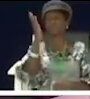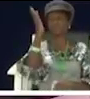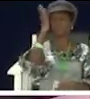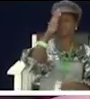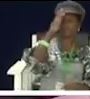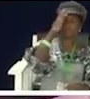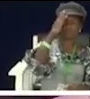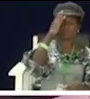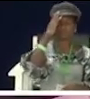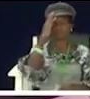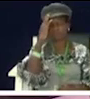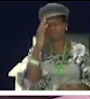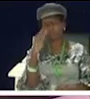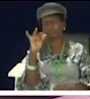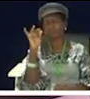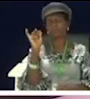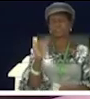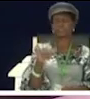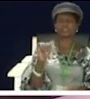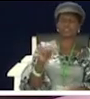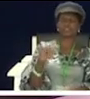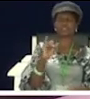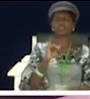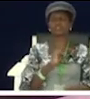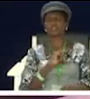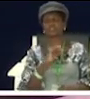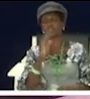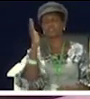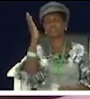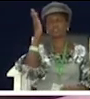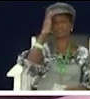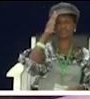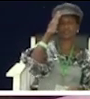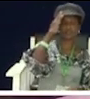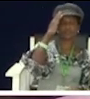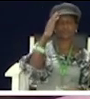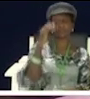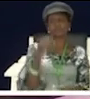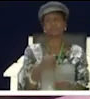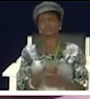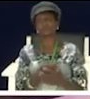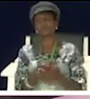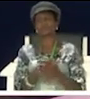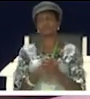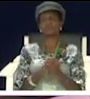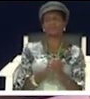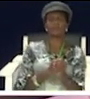miracles. I know. Yes, I